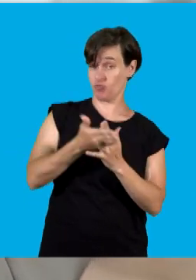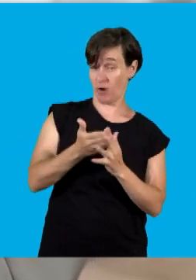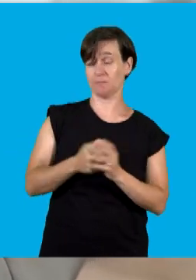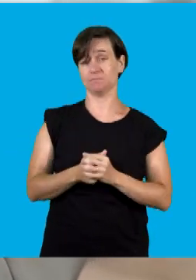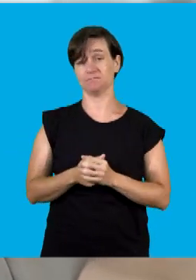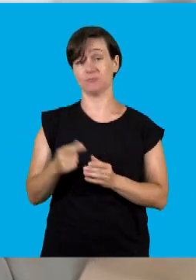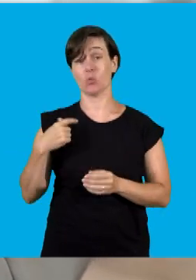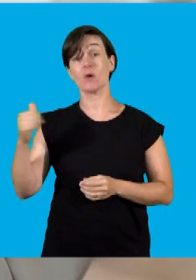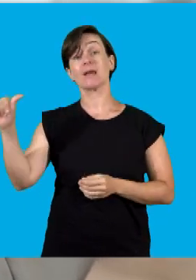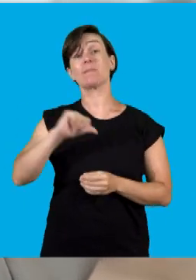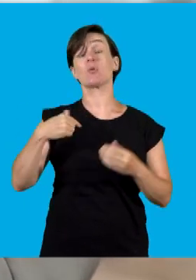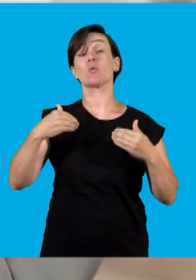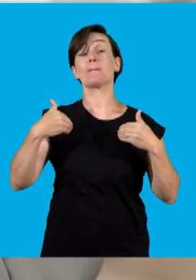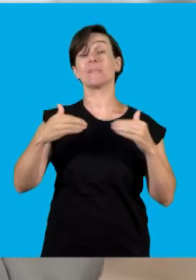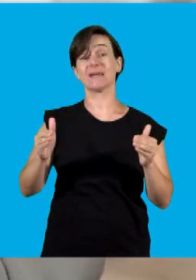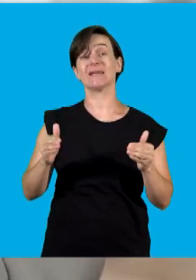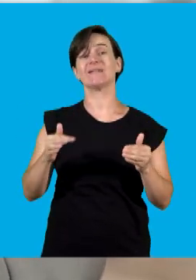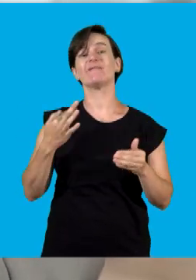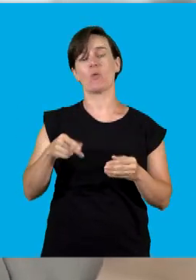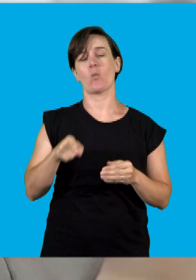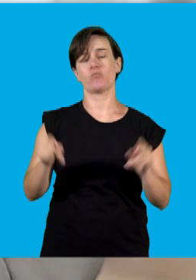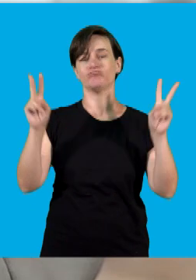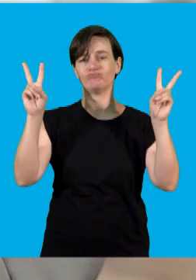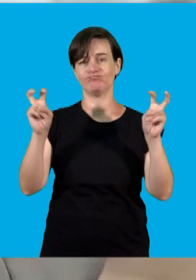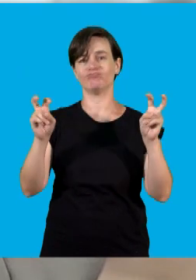break, and when we come back, we start off with our